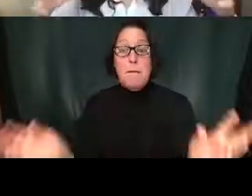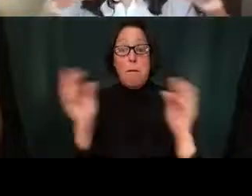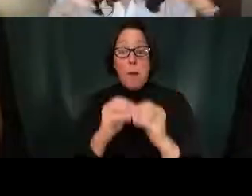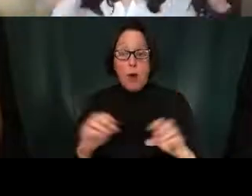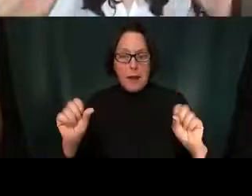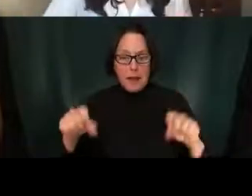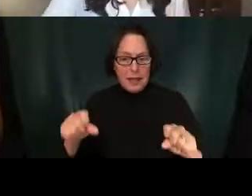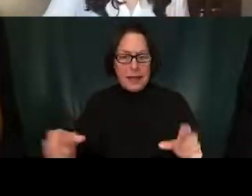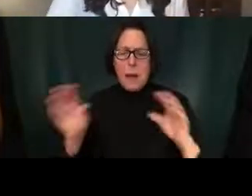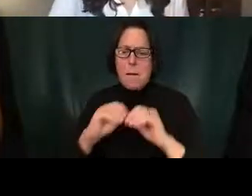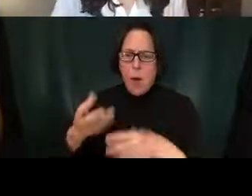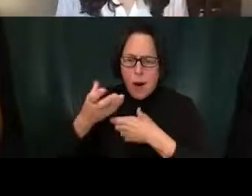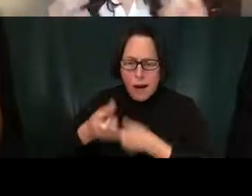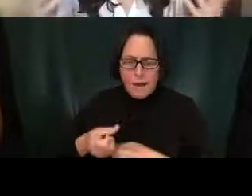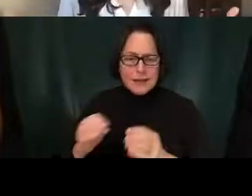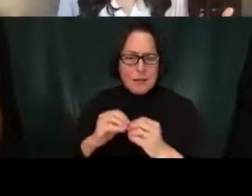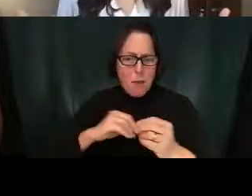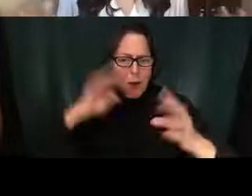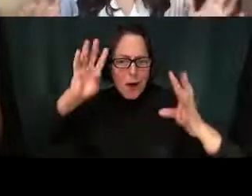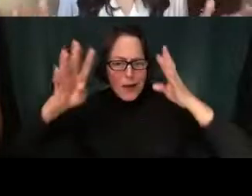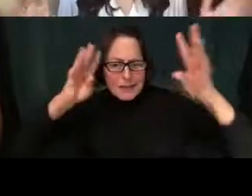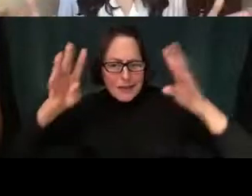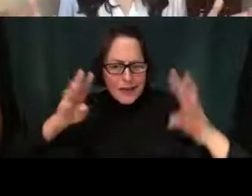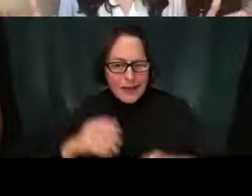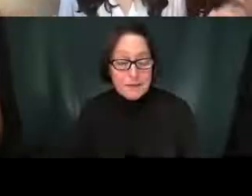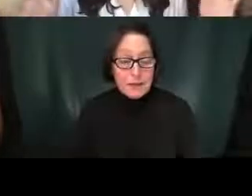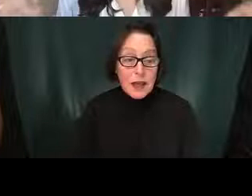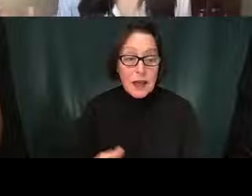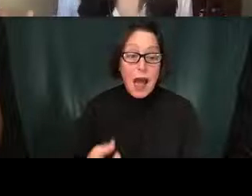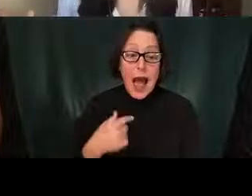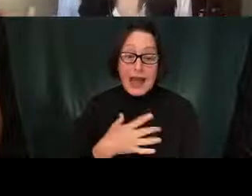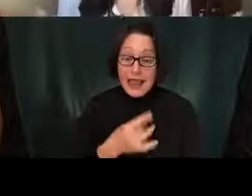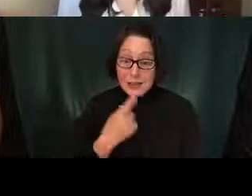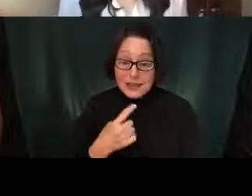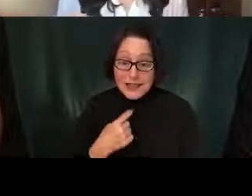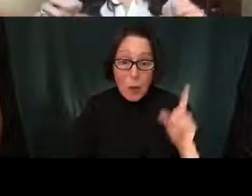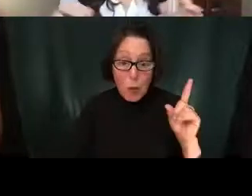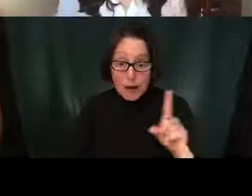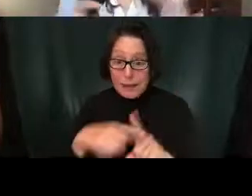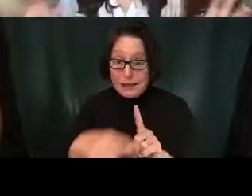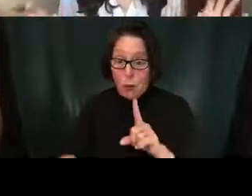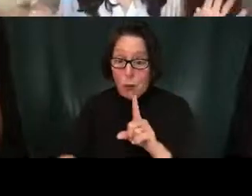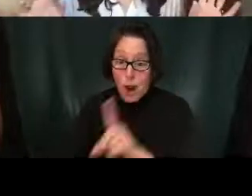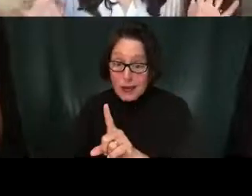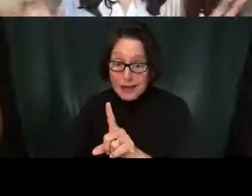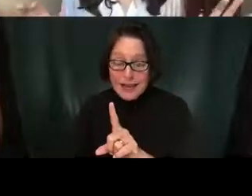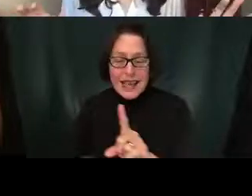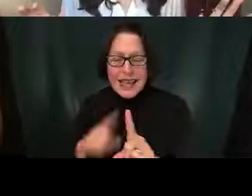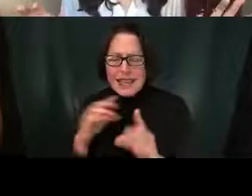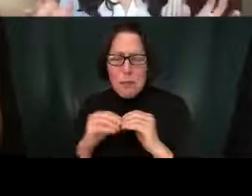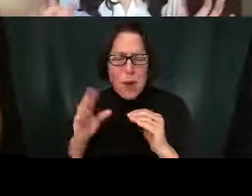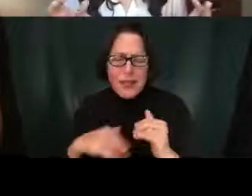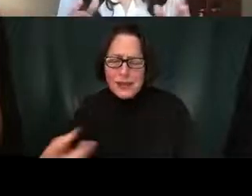more confidence, more creativity. And I always like to say that 1 + 1, when it comes to humans, equals much more than